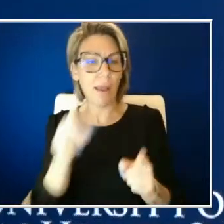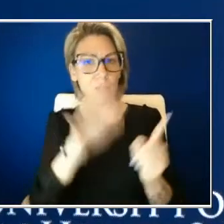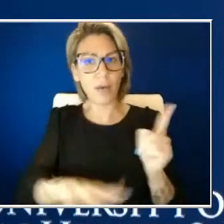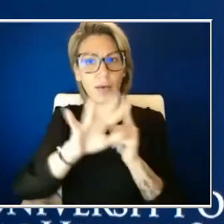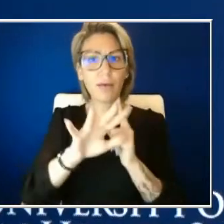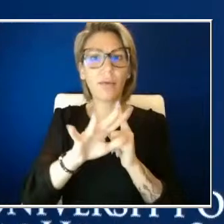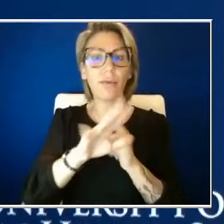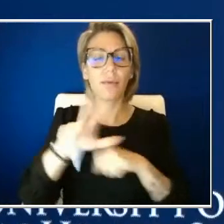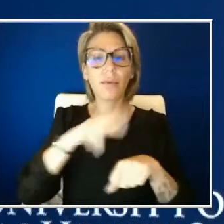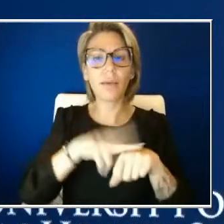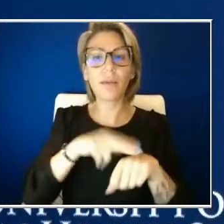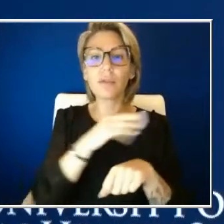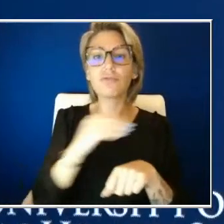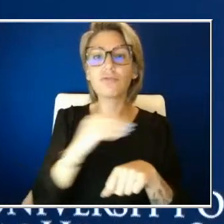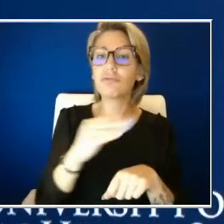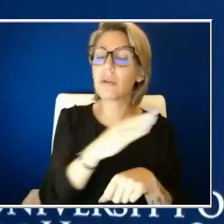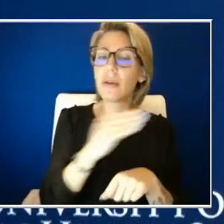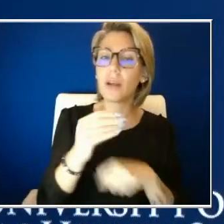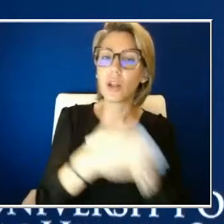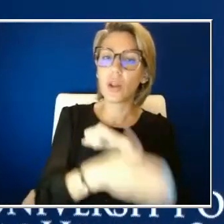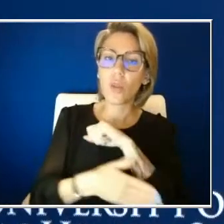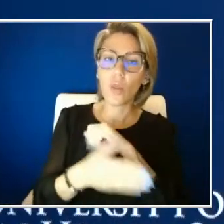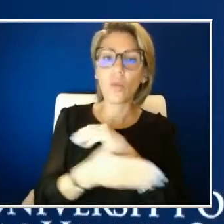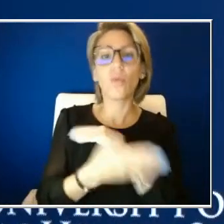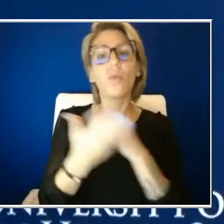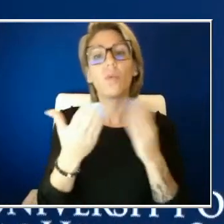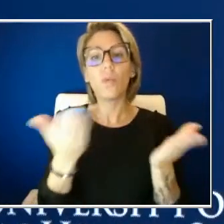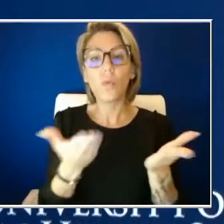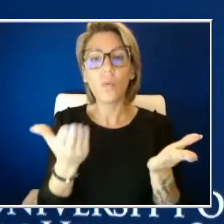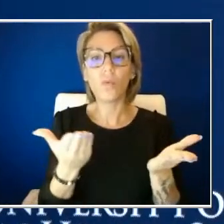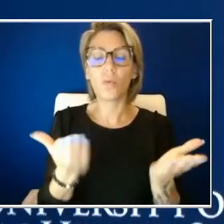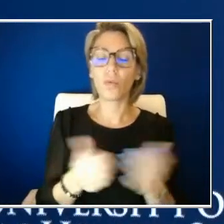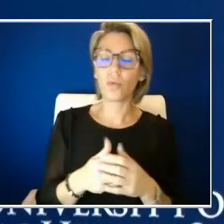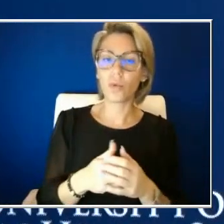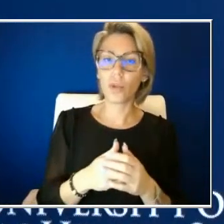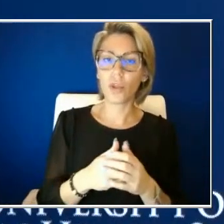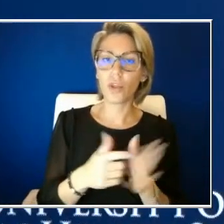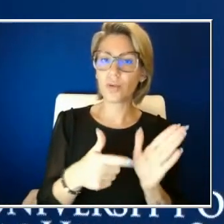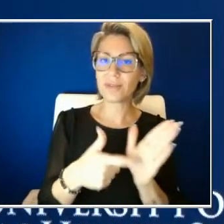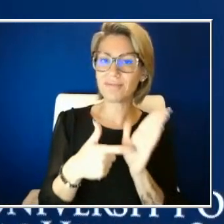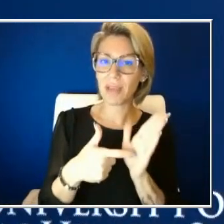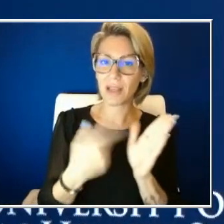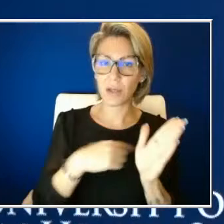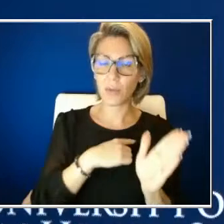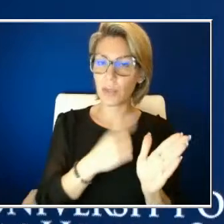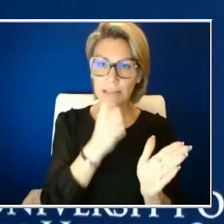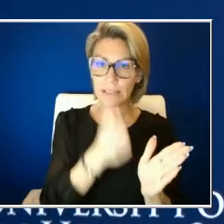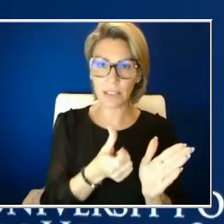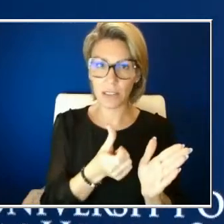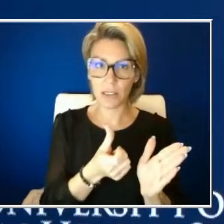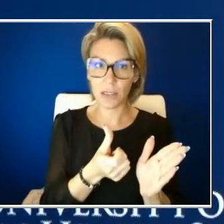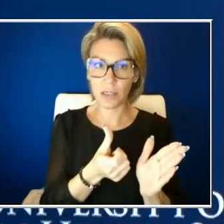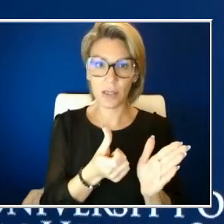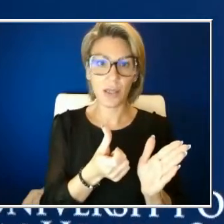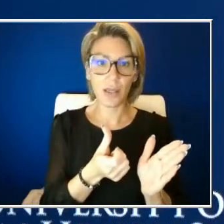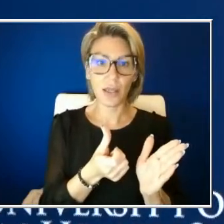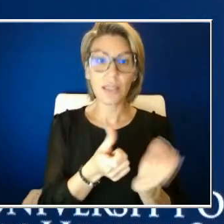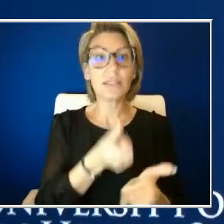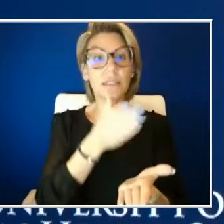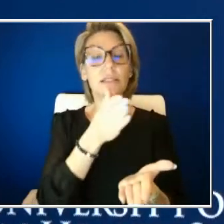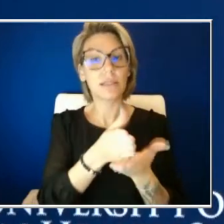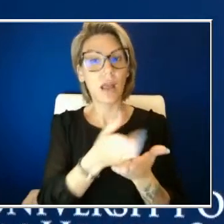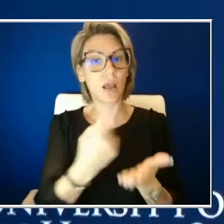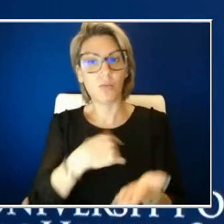trends locally. Just as you said, there was a mandate that we did not there was a mandate to stop. We didn't have